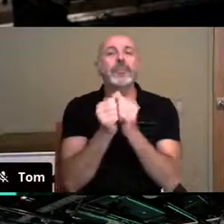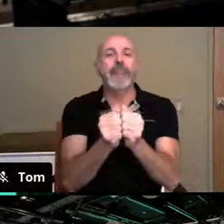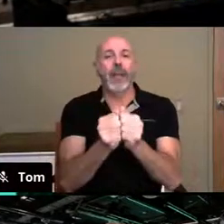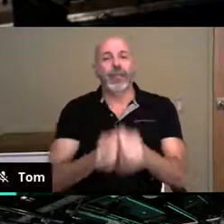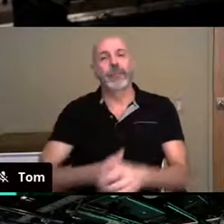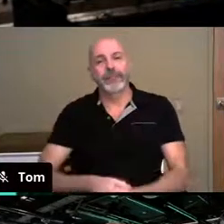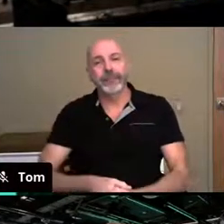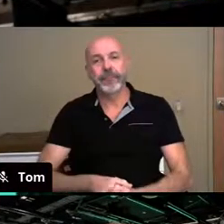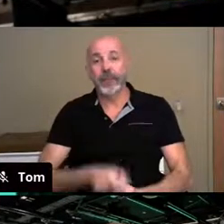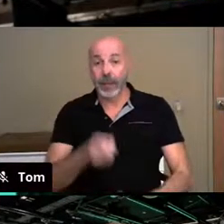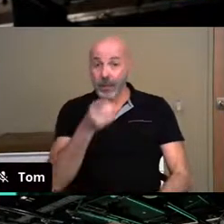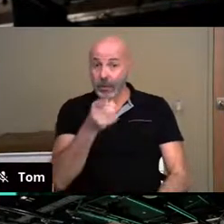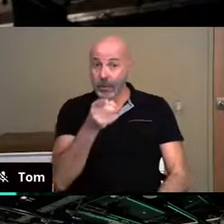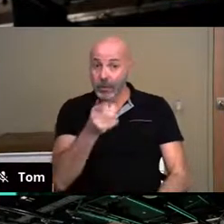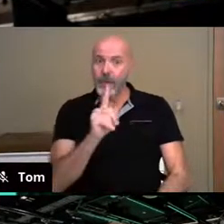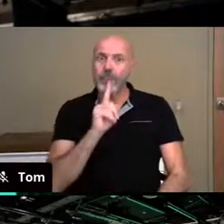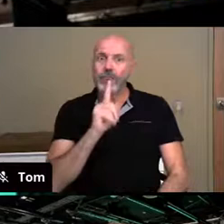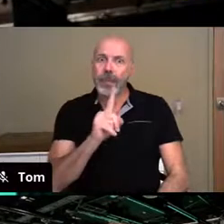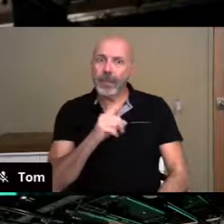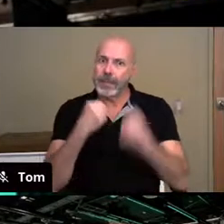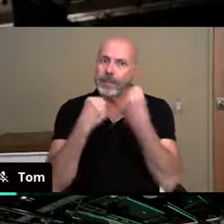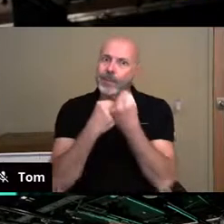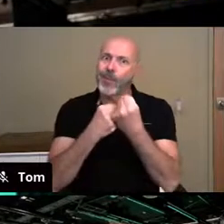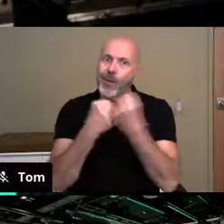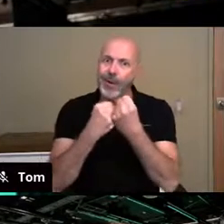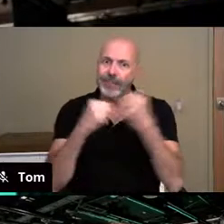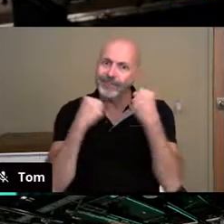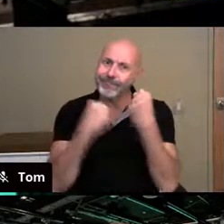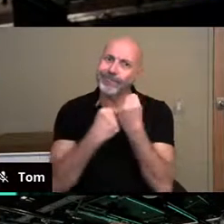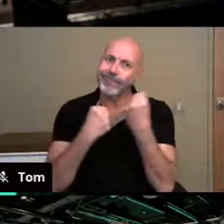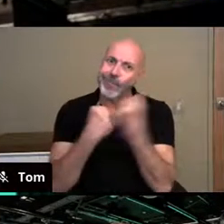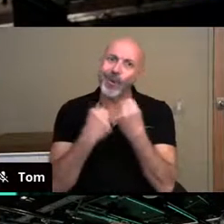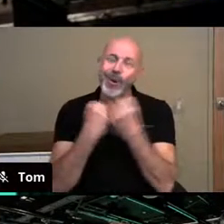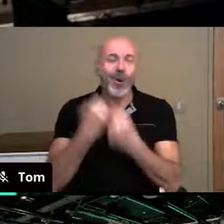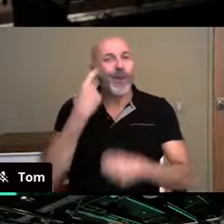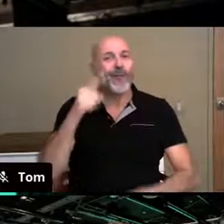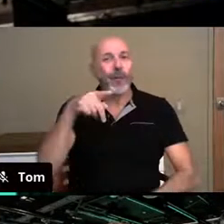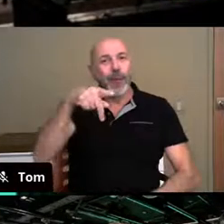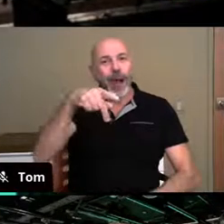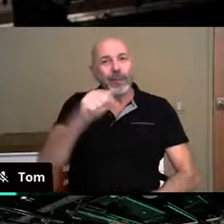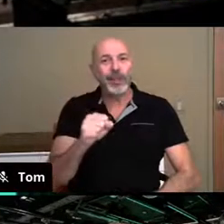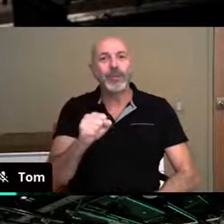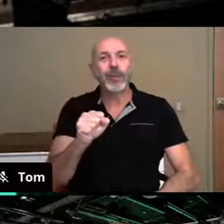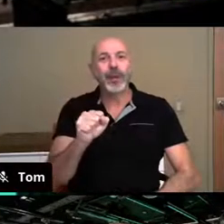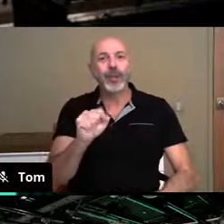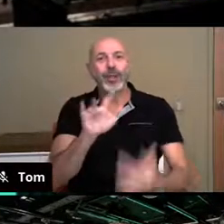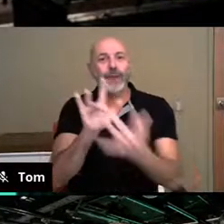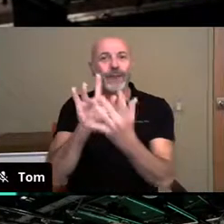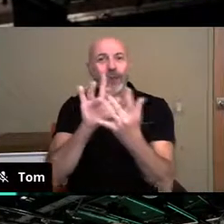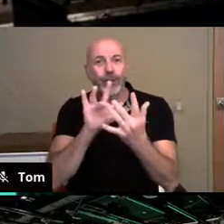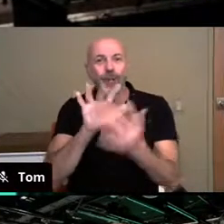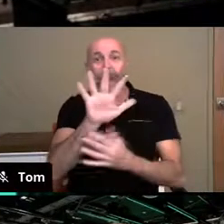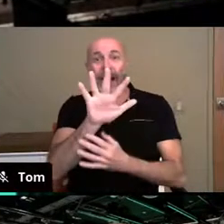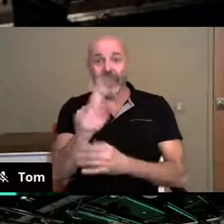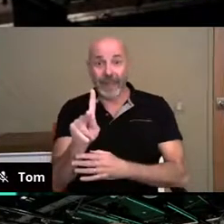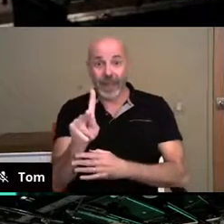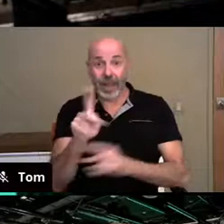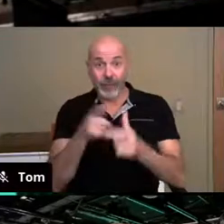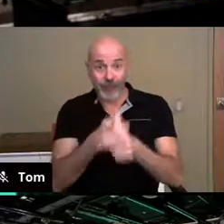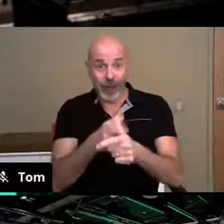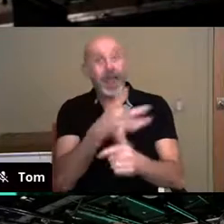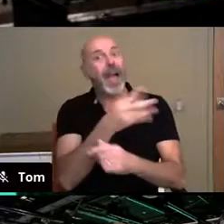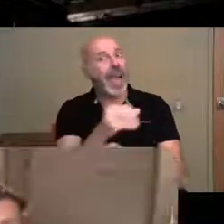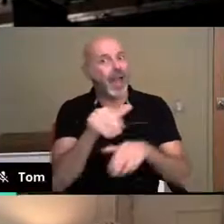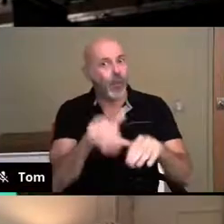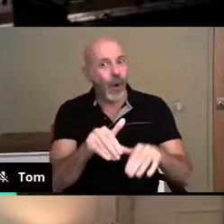been a cheerleader for the Palm Springs Pride Virtual 5K Run and Walk, which I'm